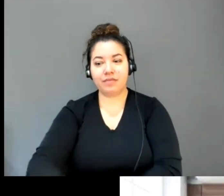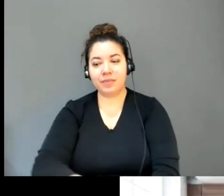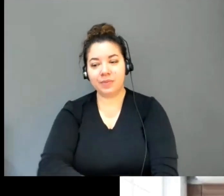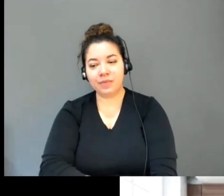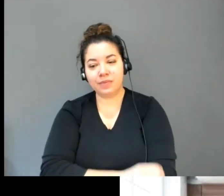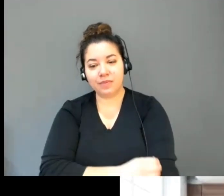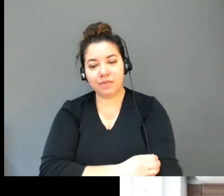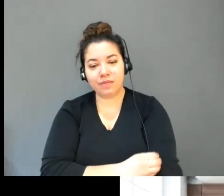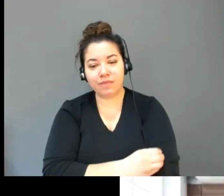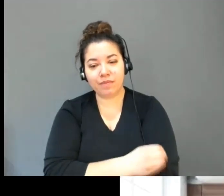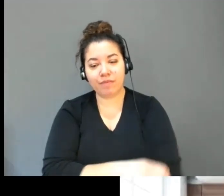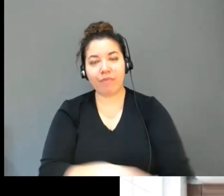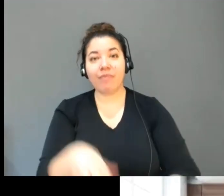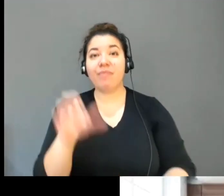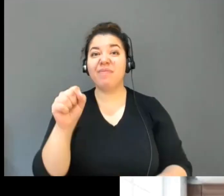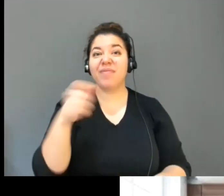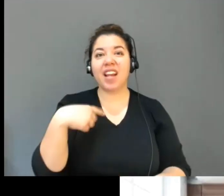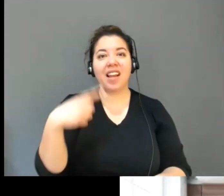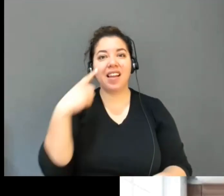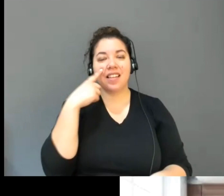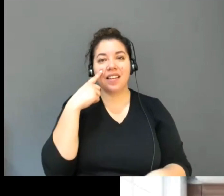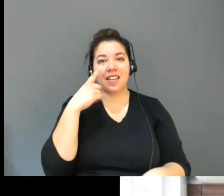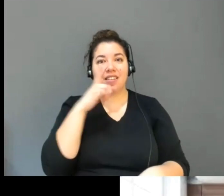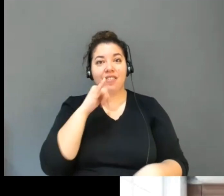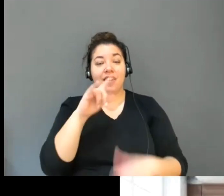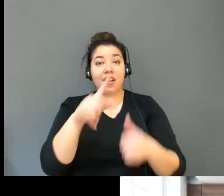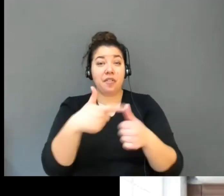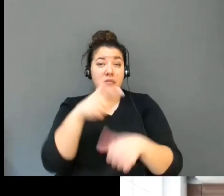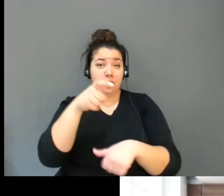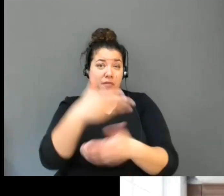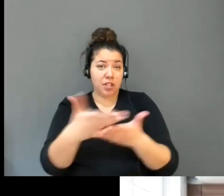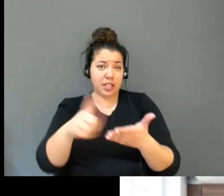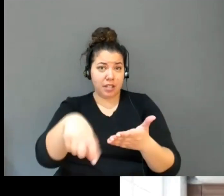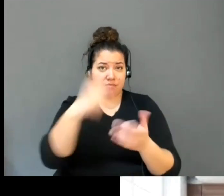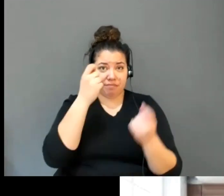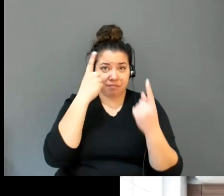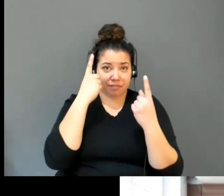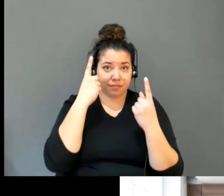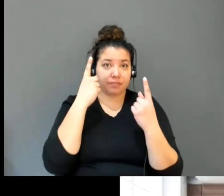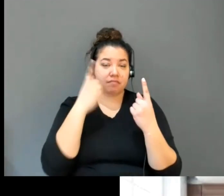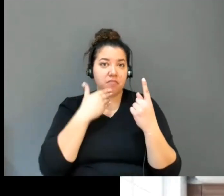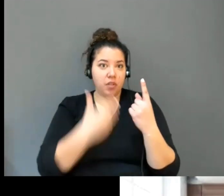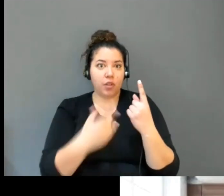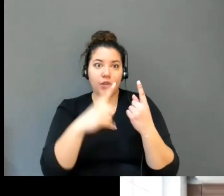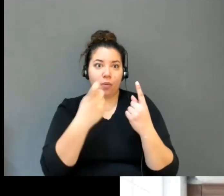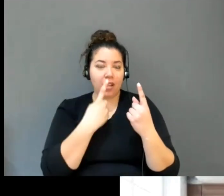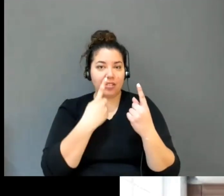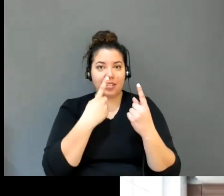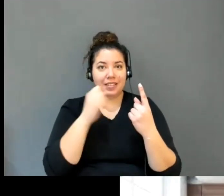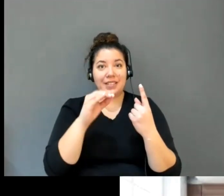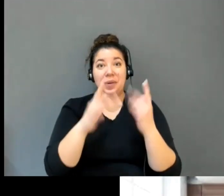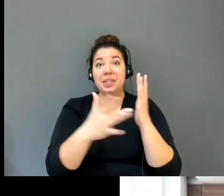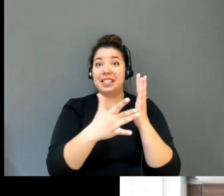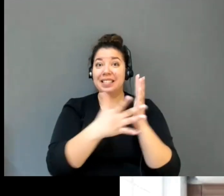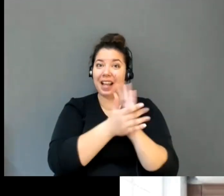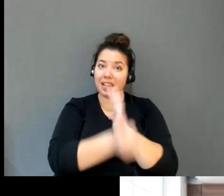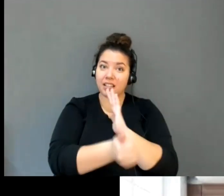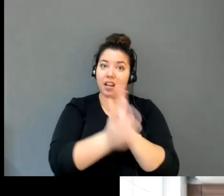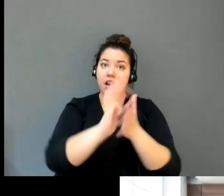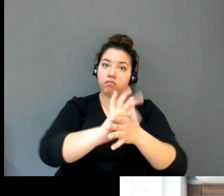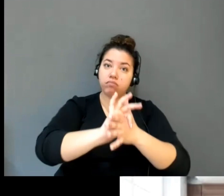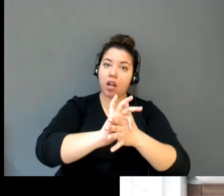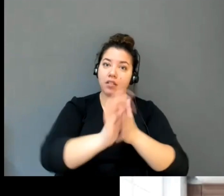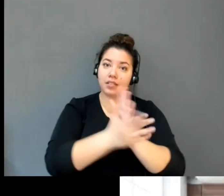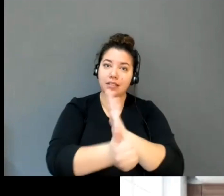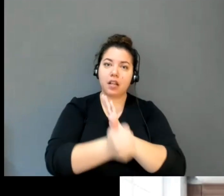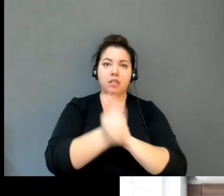to understand, because that's such a great question, is that it doesn't matter how technically savvy you are. It doesn't matter